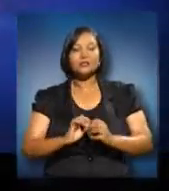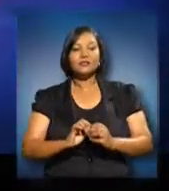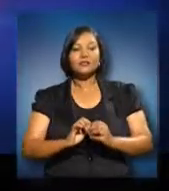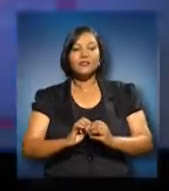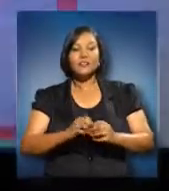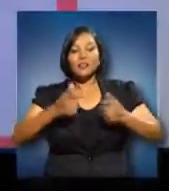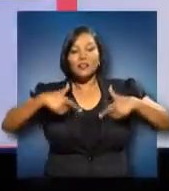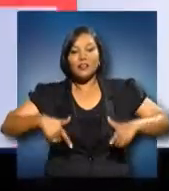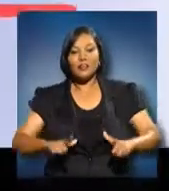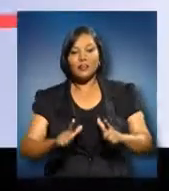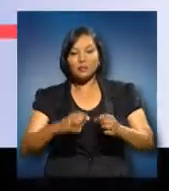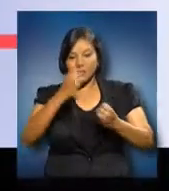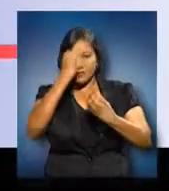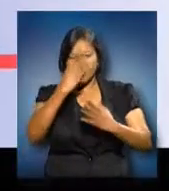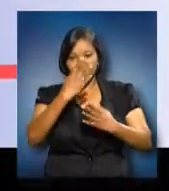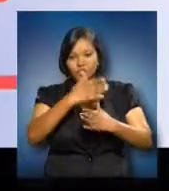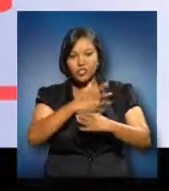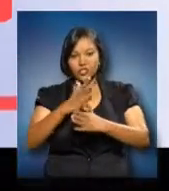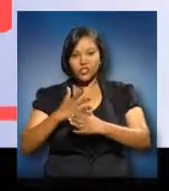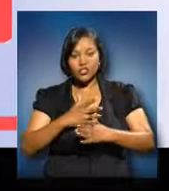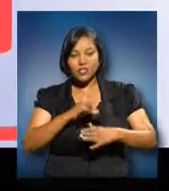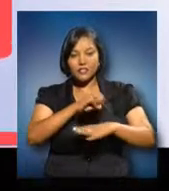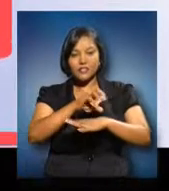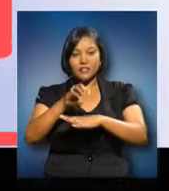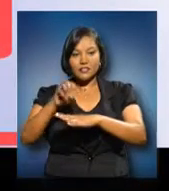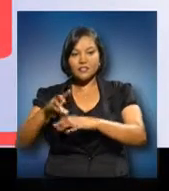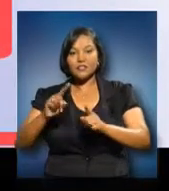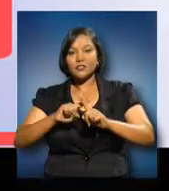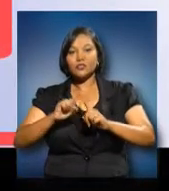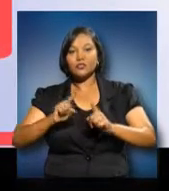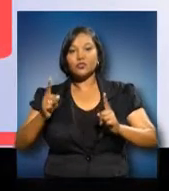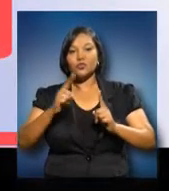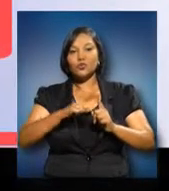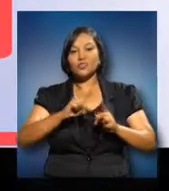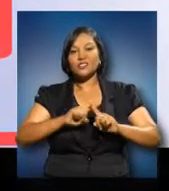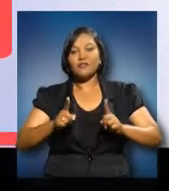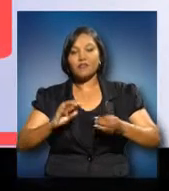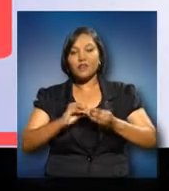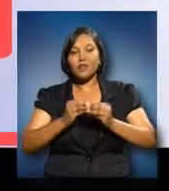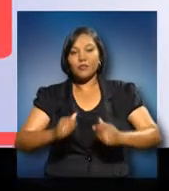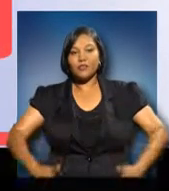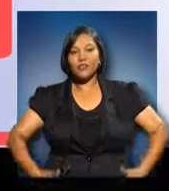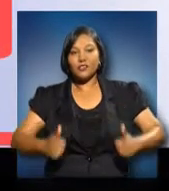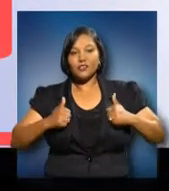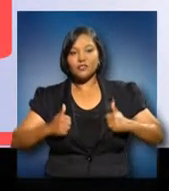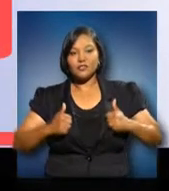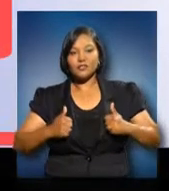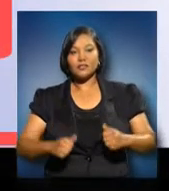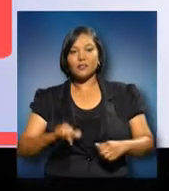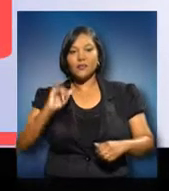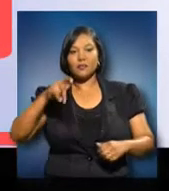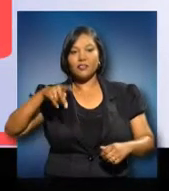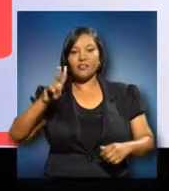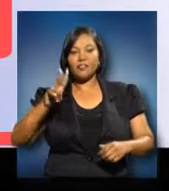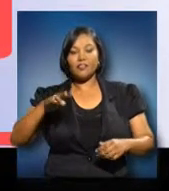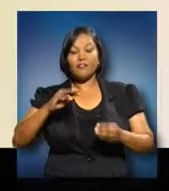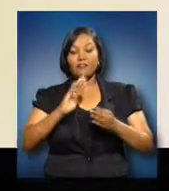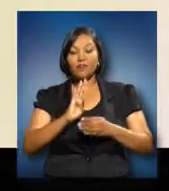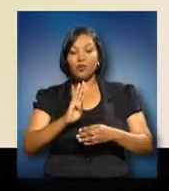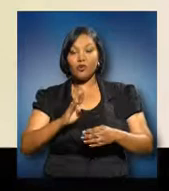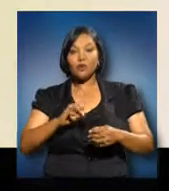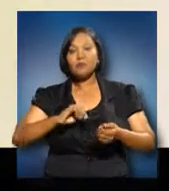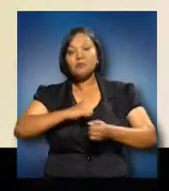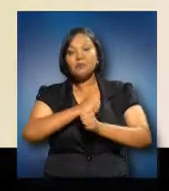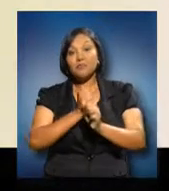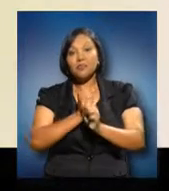intended destination using a structure of number addresses. IPv4 was designed to allocate